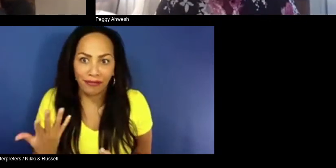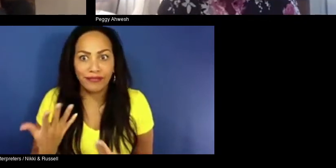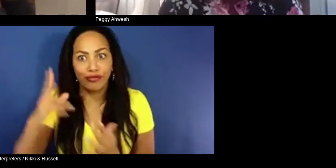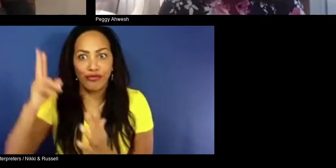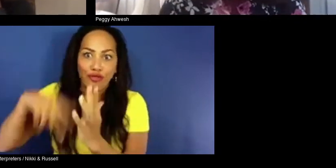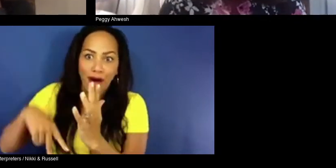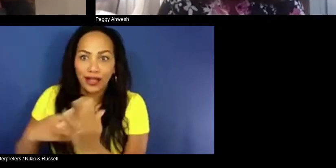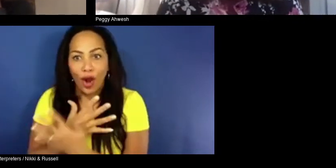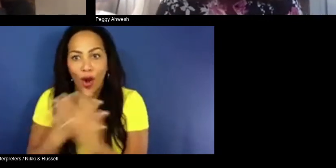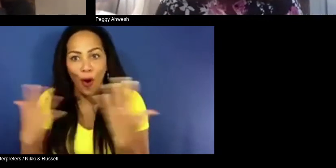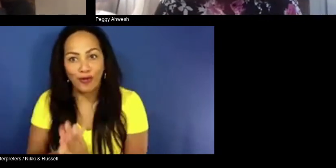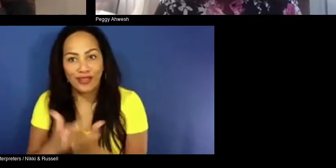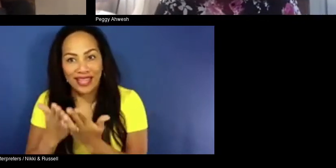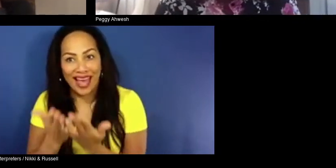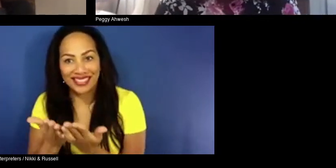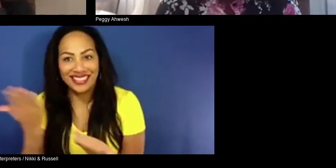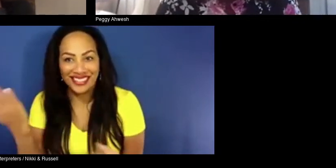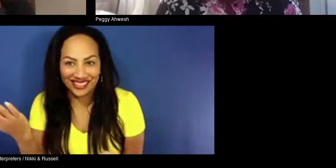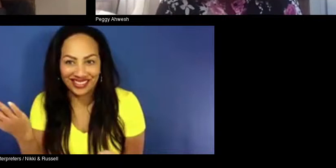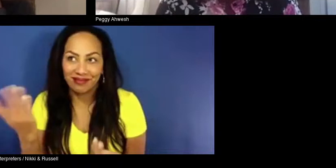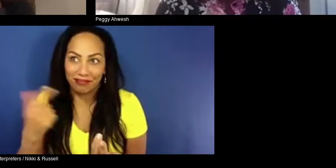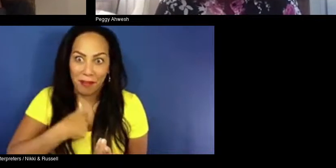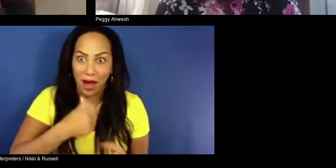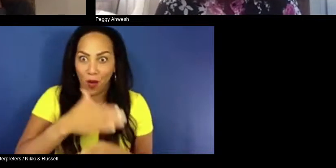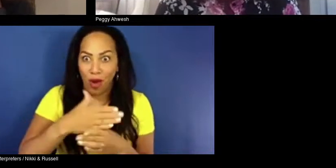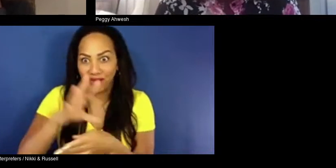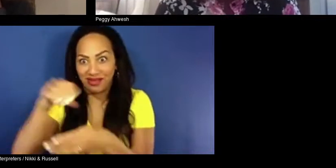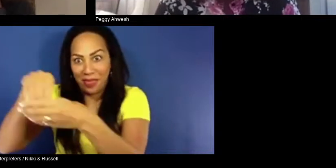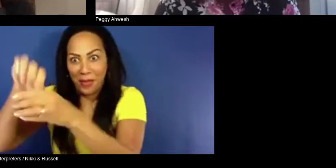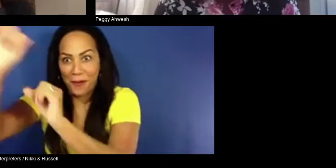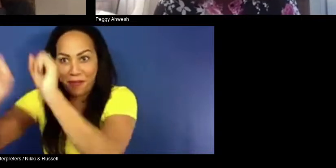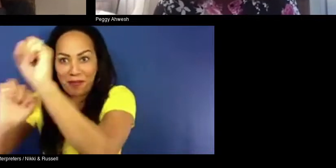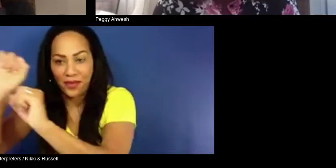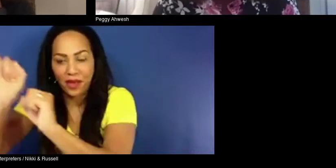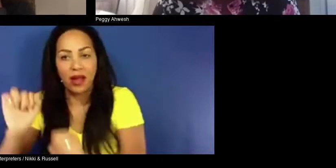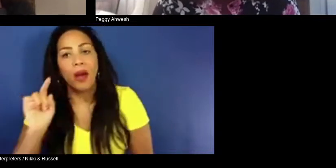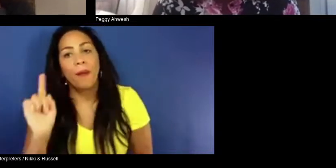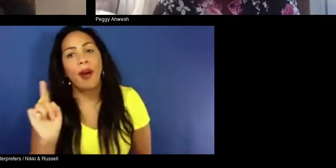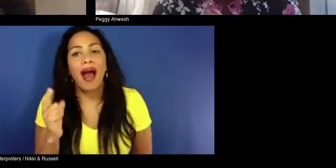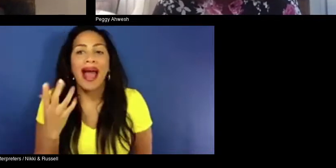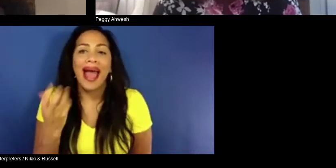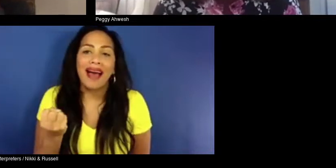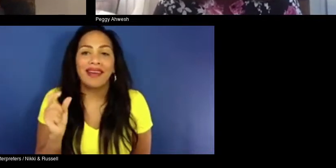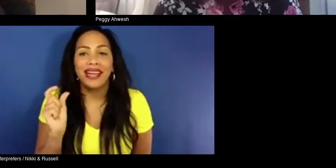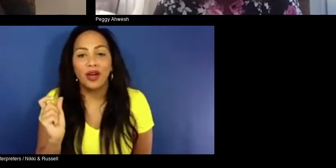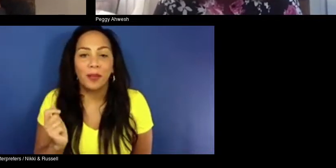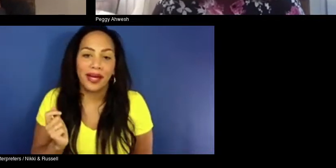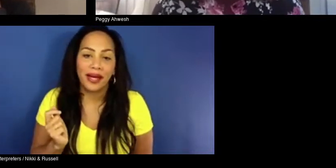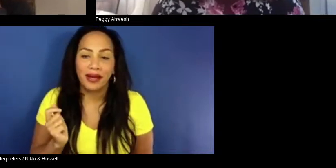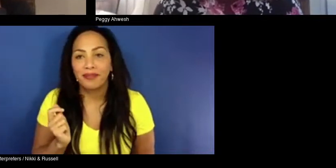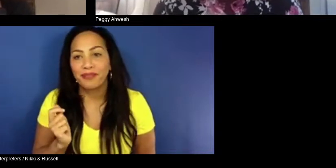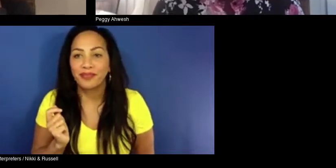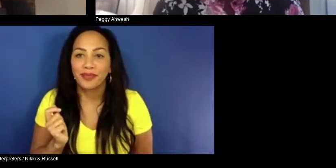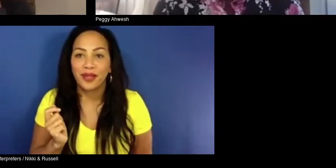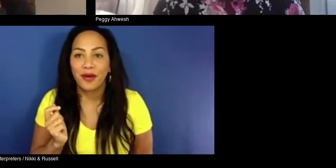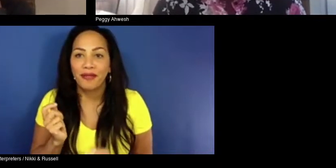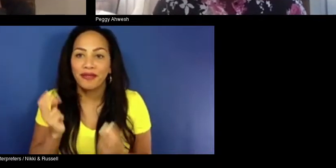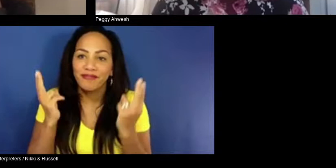but I do find myself in some kind of complicity with these authors,